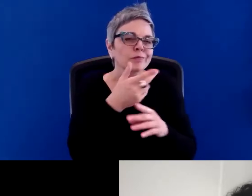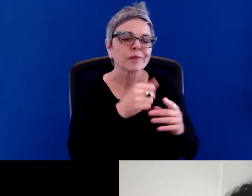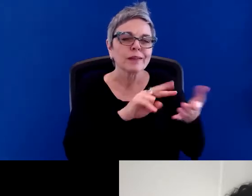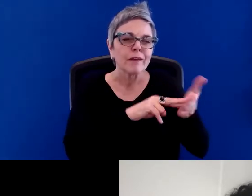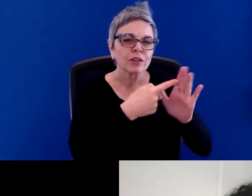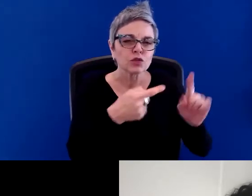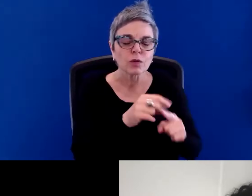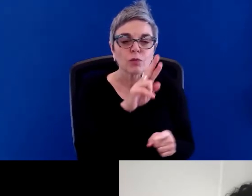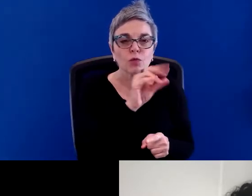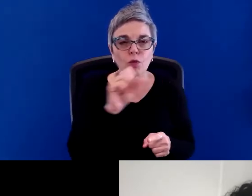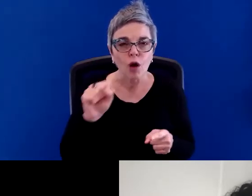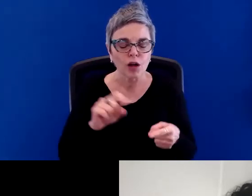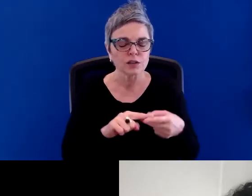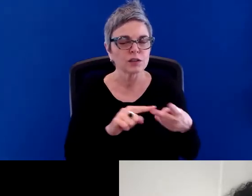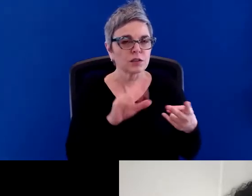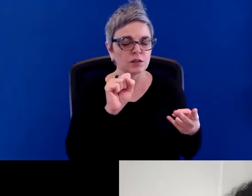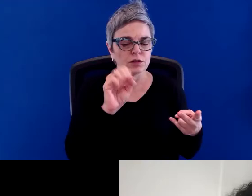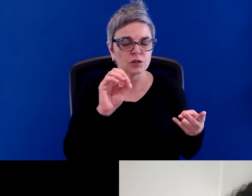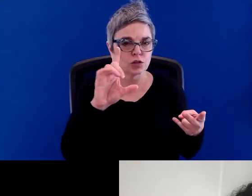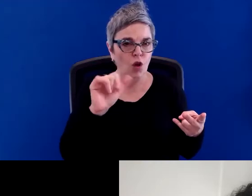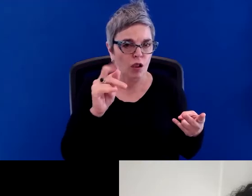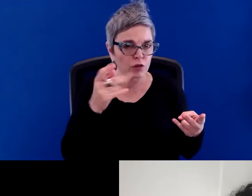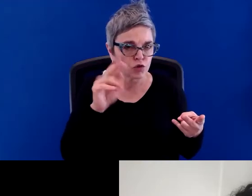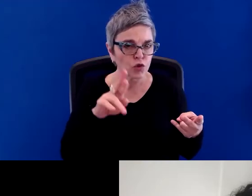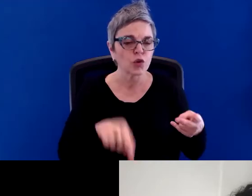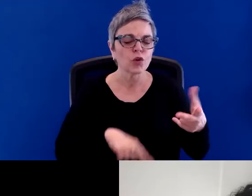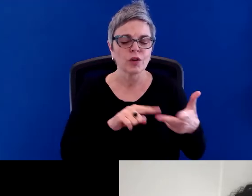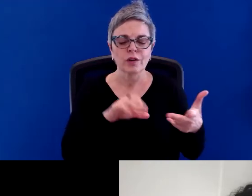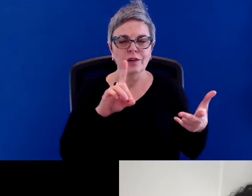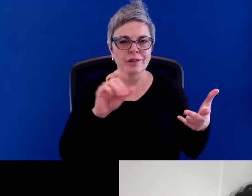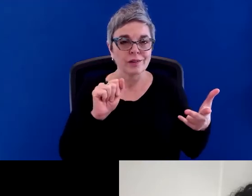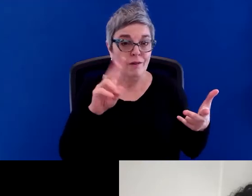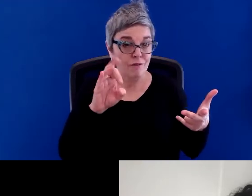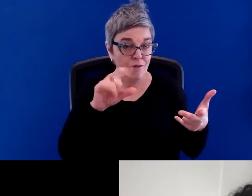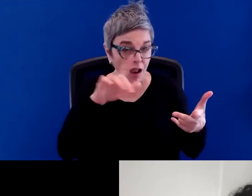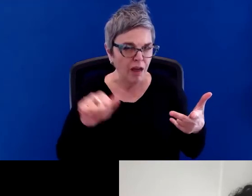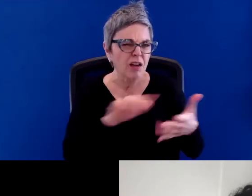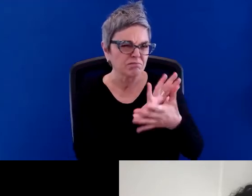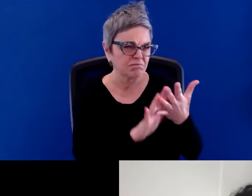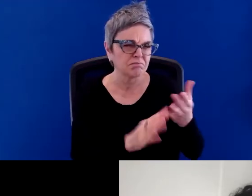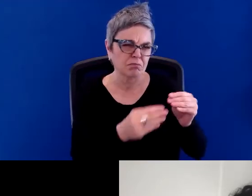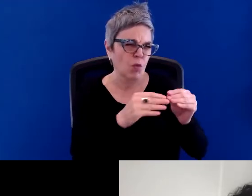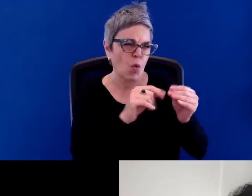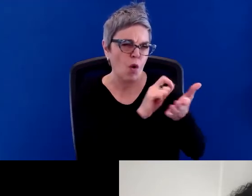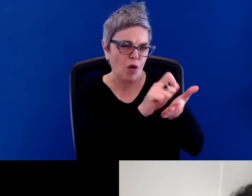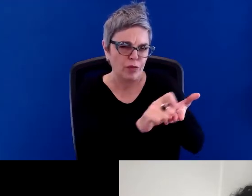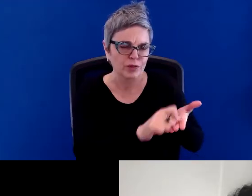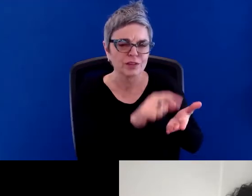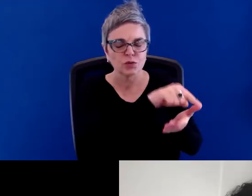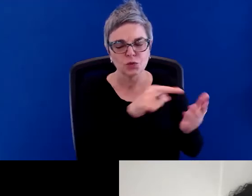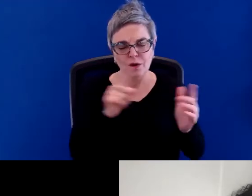Zavella, Morgan, and more to think about how reproductive justice interrogates intersections of